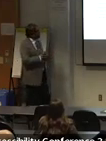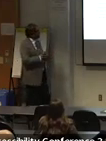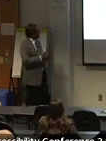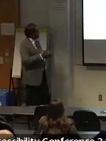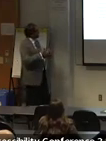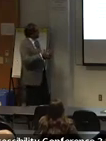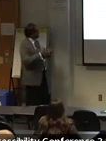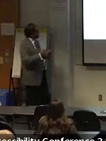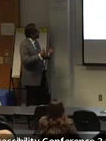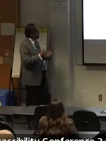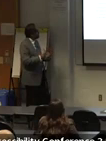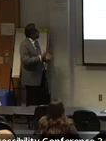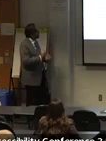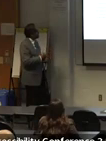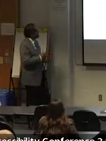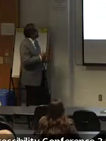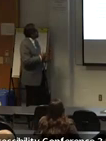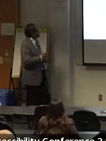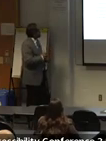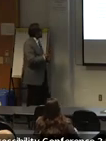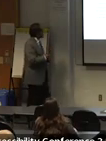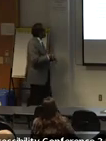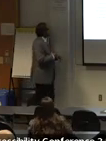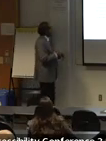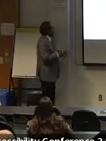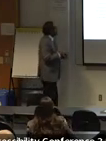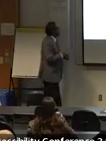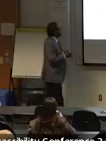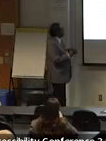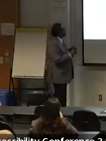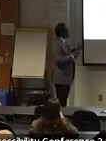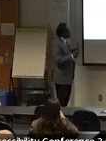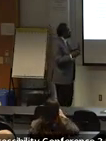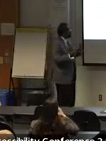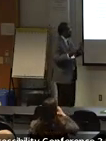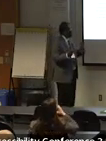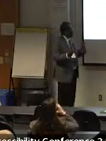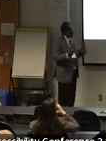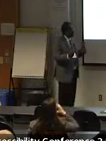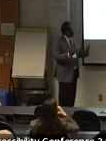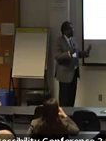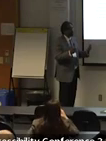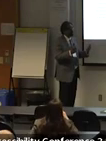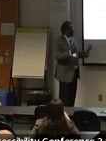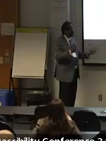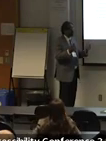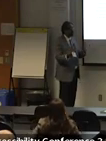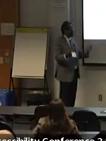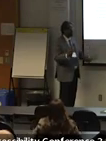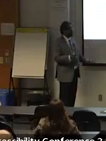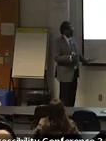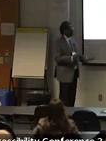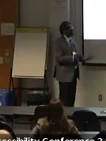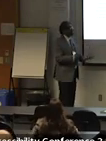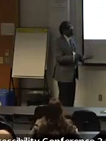their kind of accessibility evaluation certification. And we wanted to see whether one or both